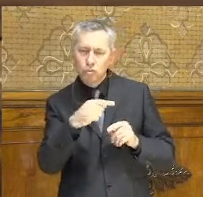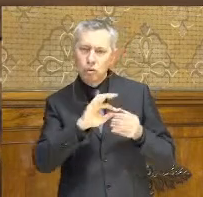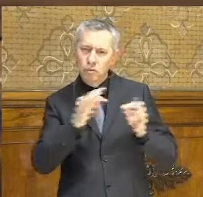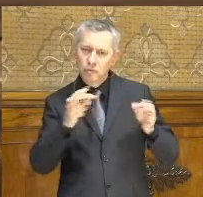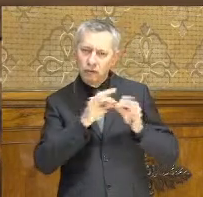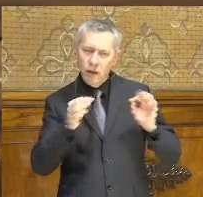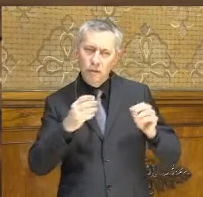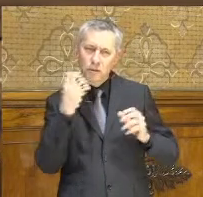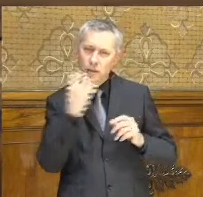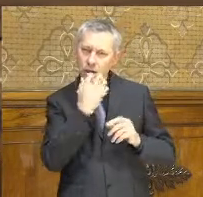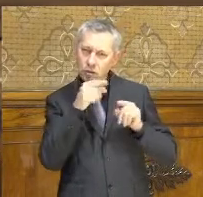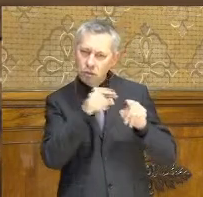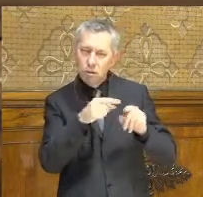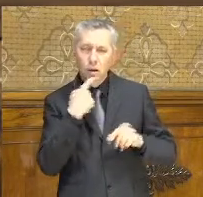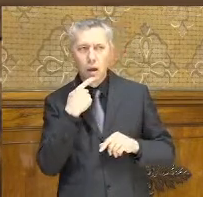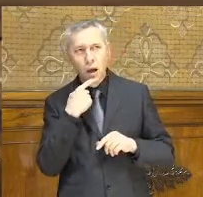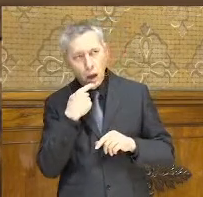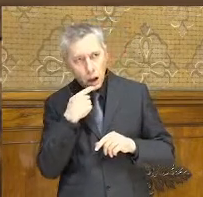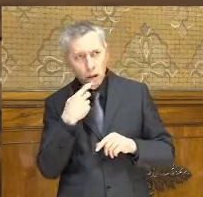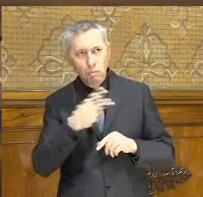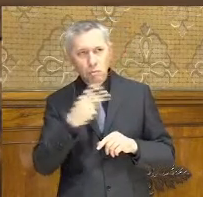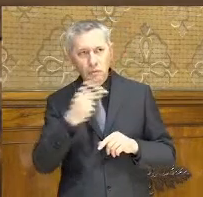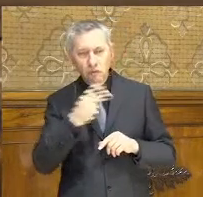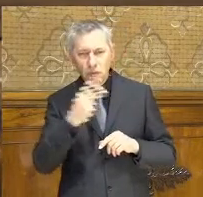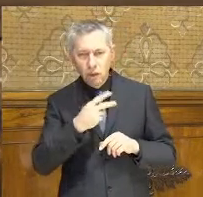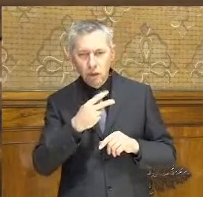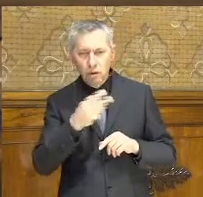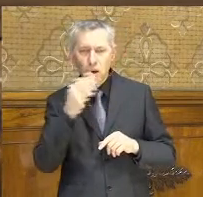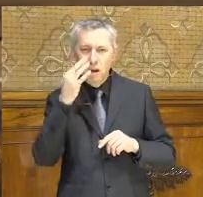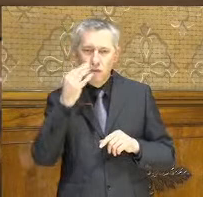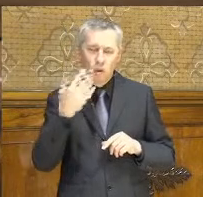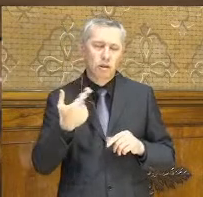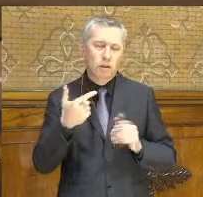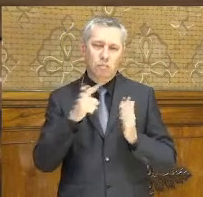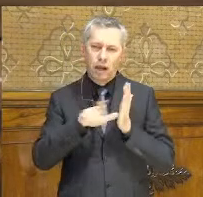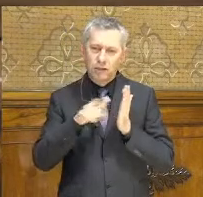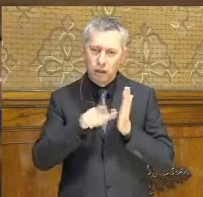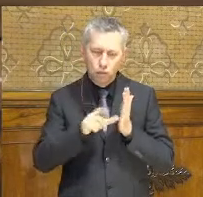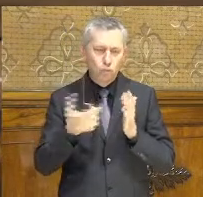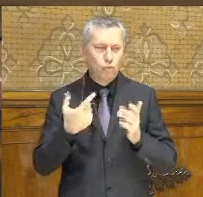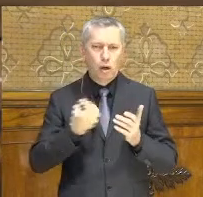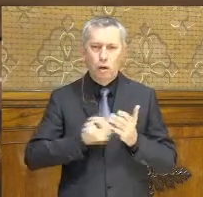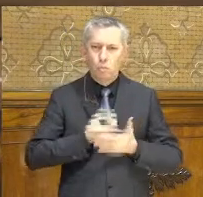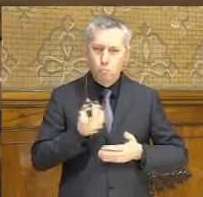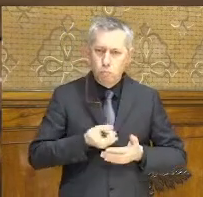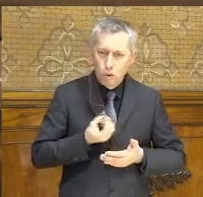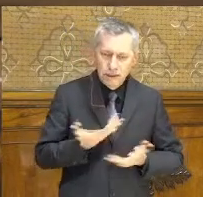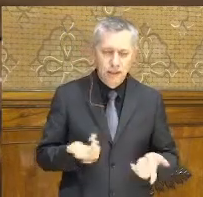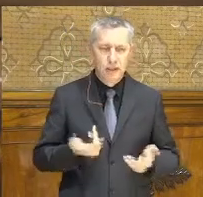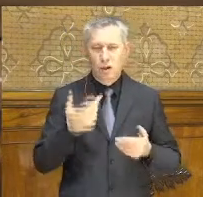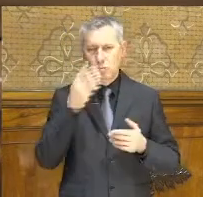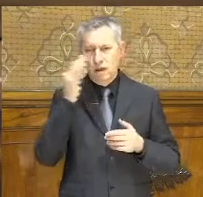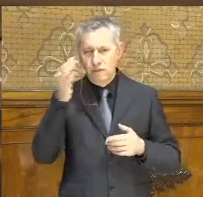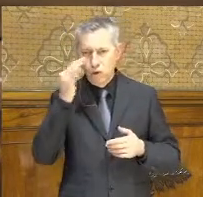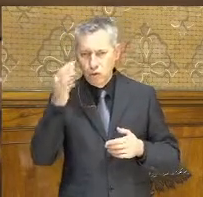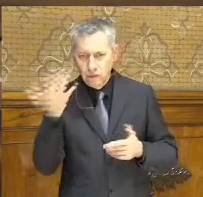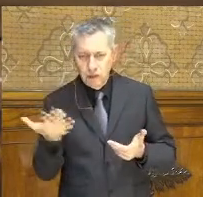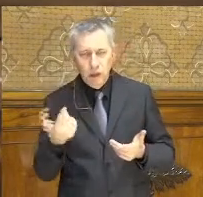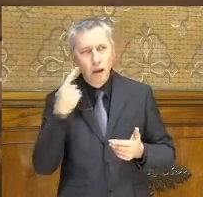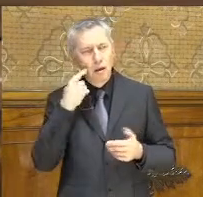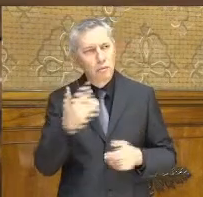more by poetry or literature than from philosophy when we are confronted